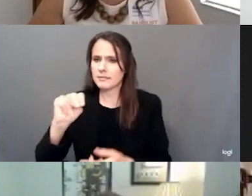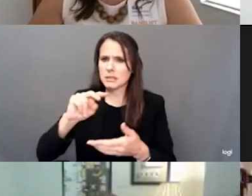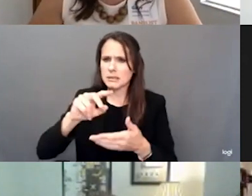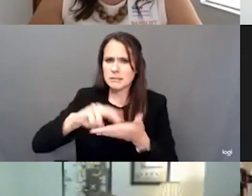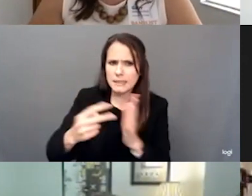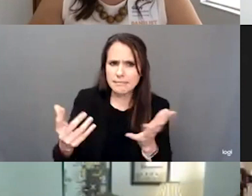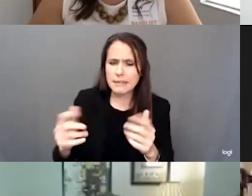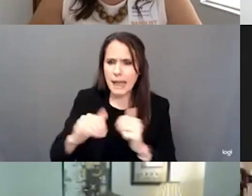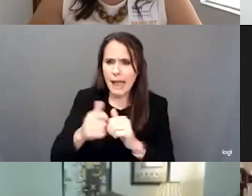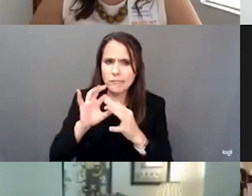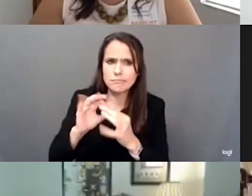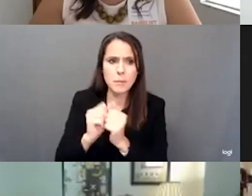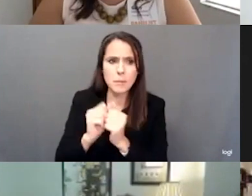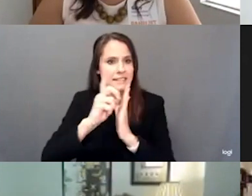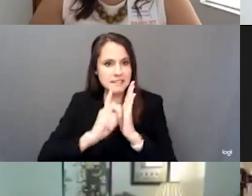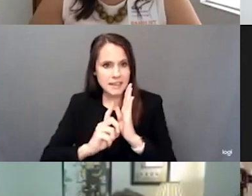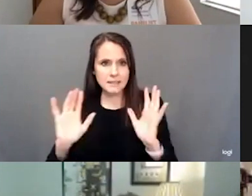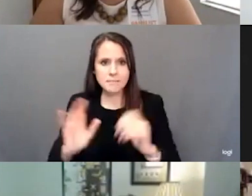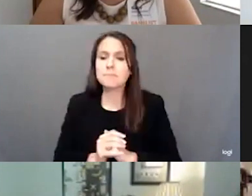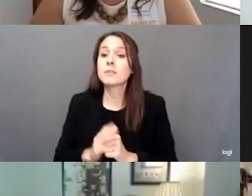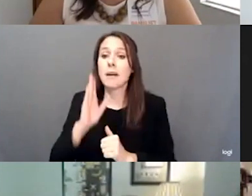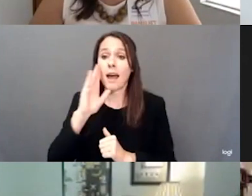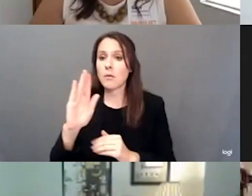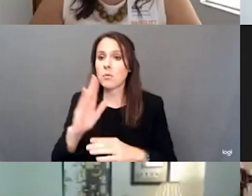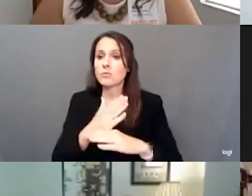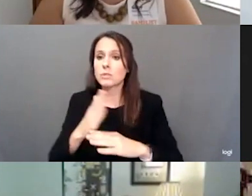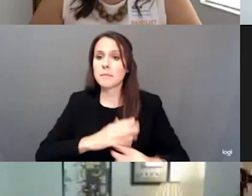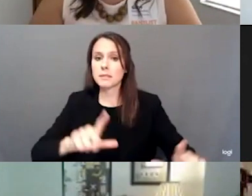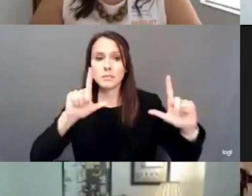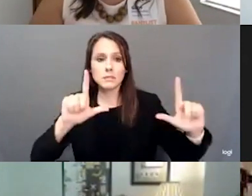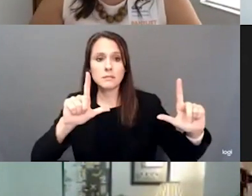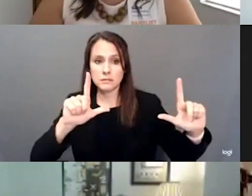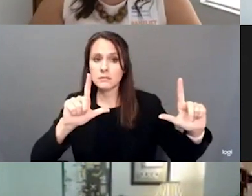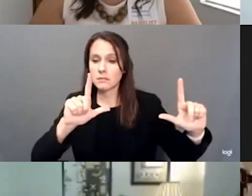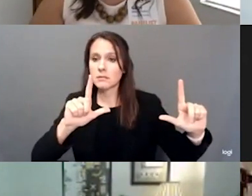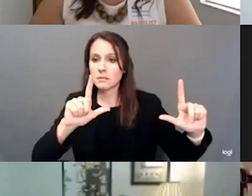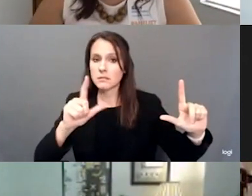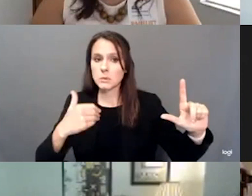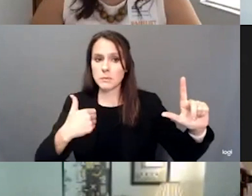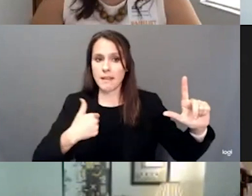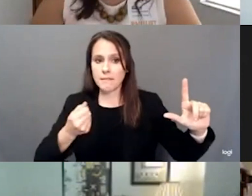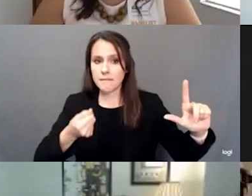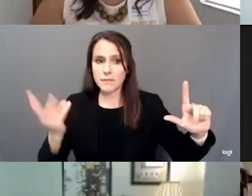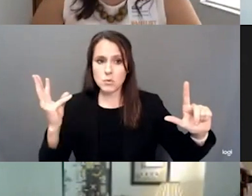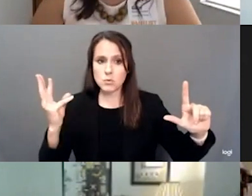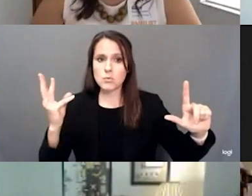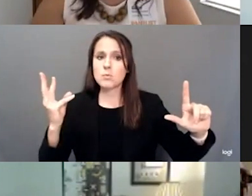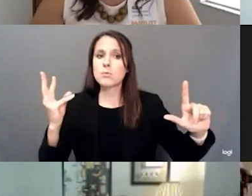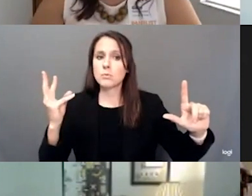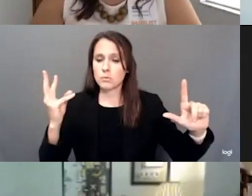So I am going to actually share my screen because we have a few